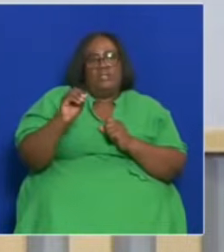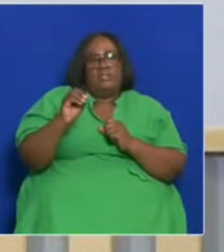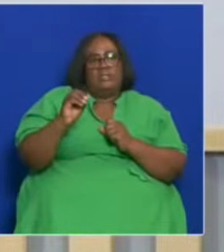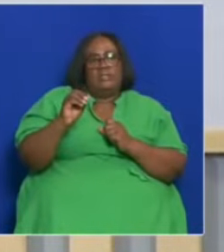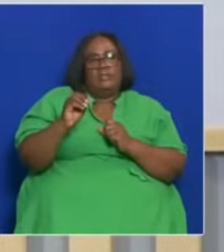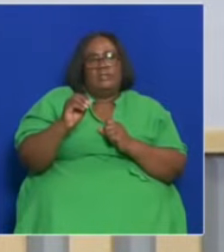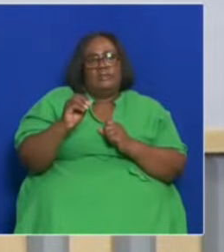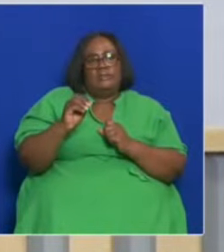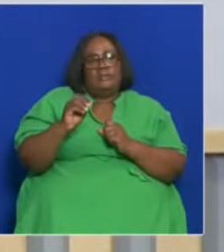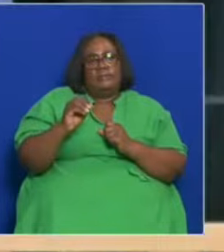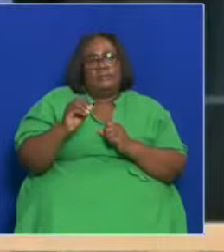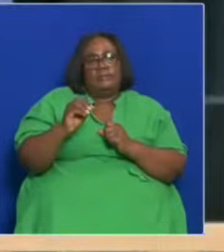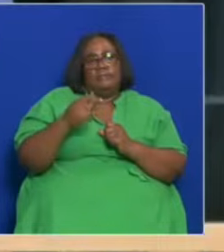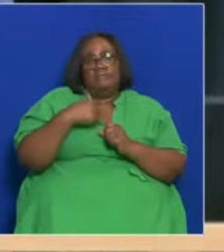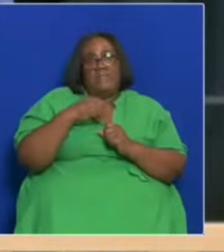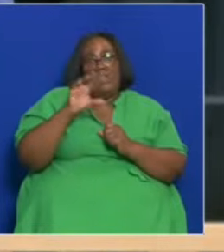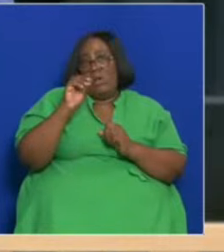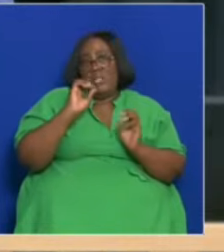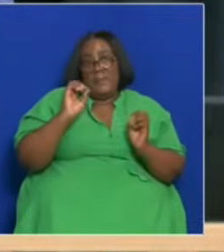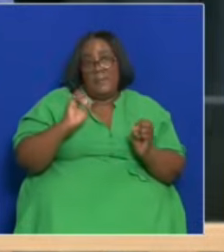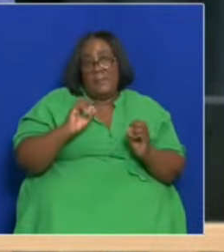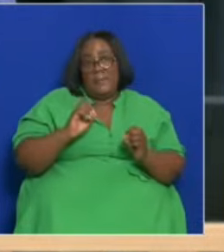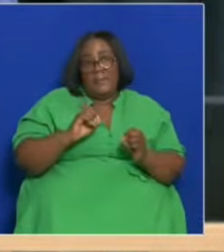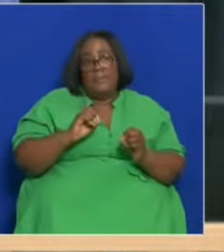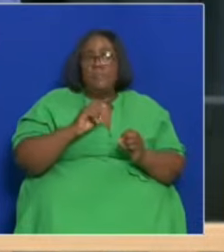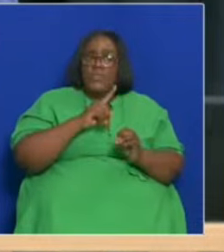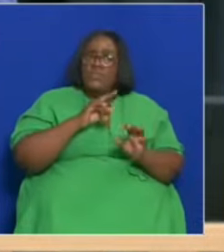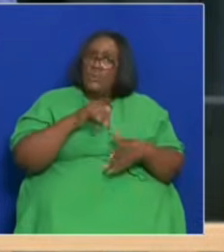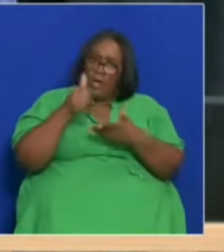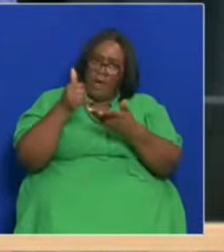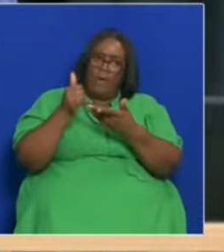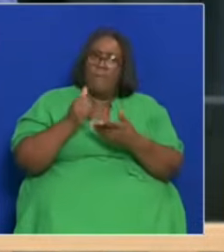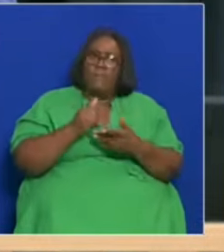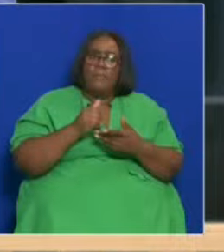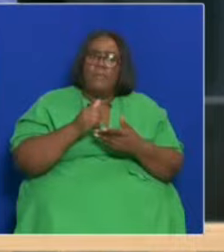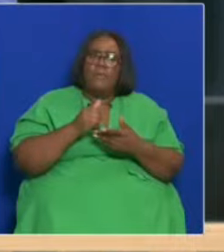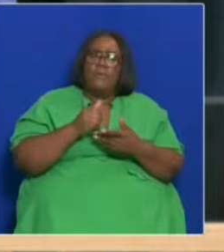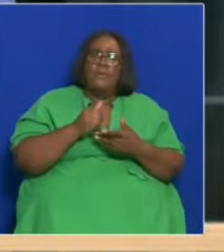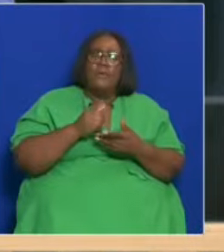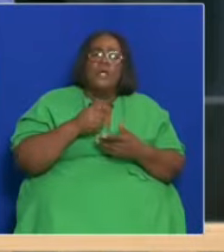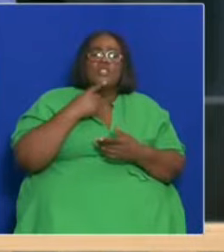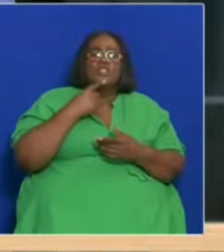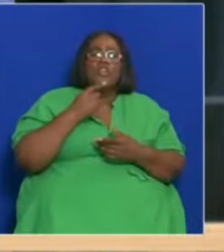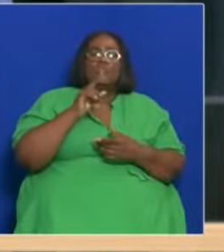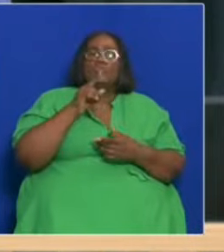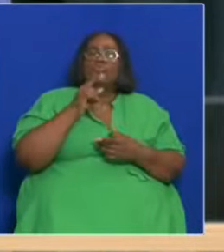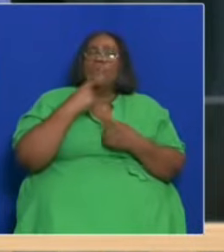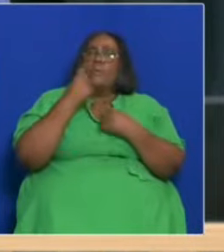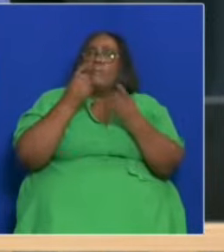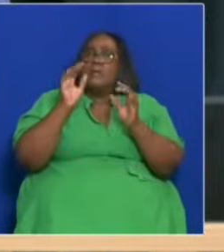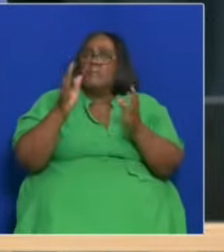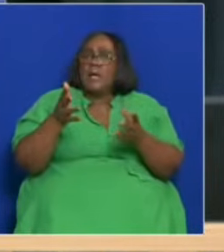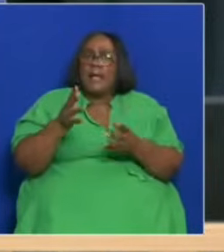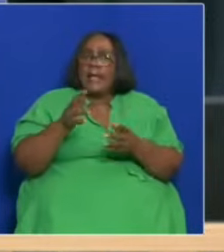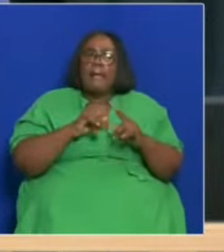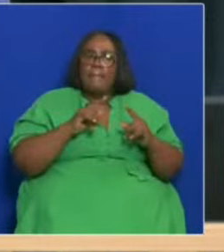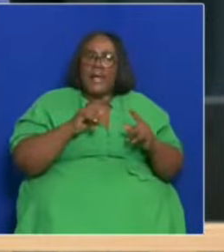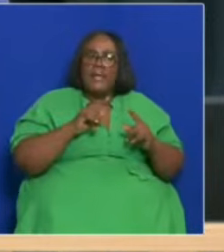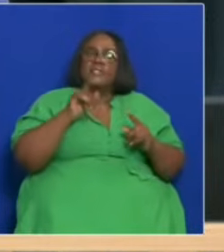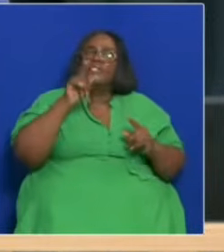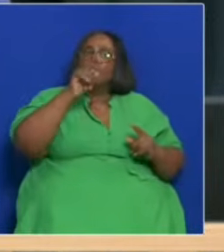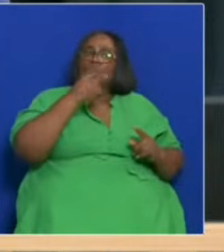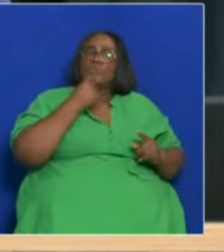case. And you assisted. It's not a question of just you not raising it. It's a question of you saying, actually, let me assist